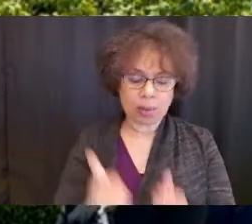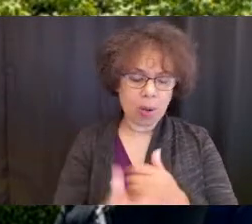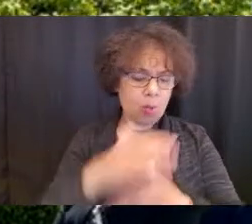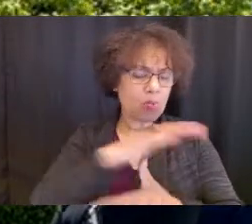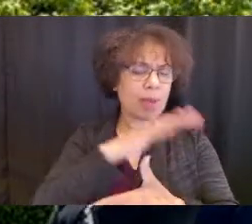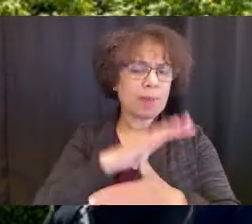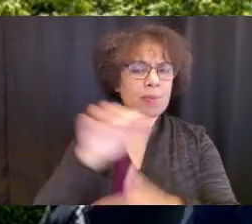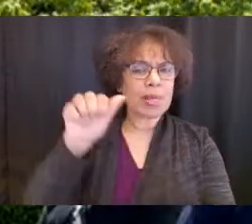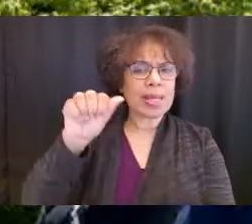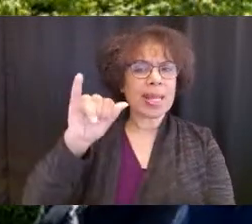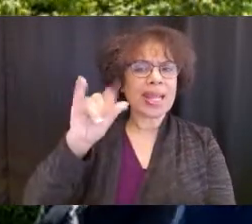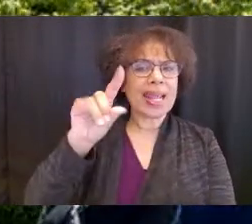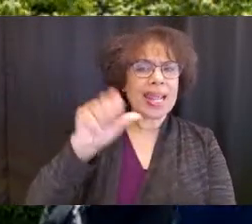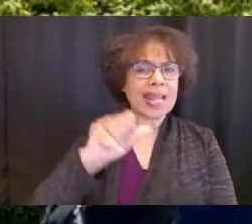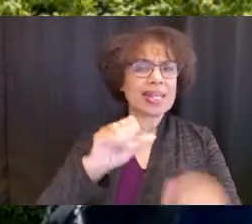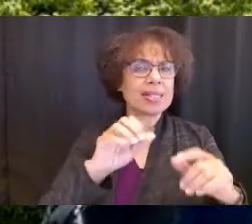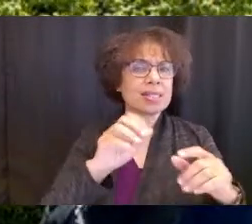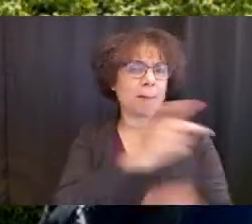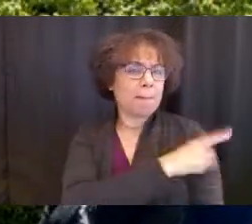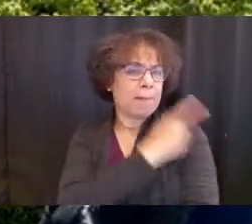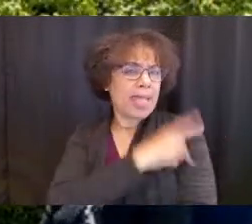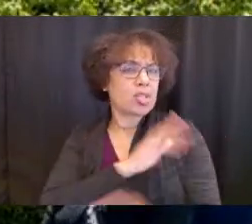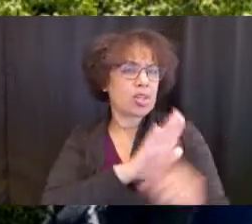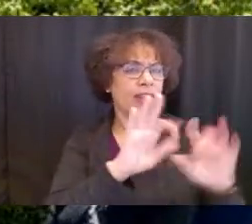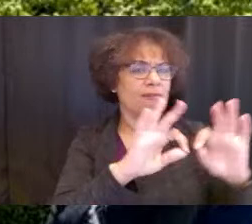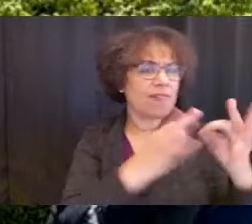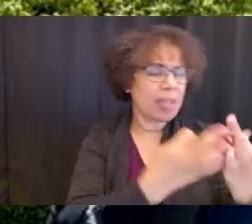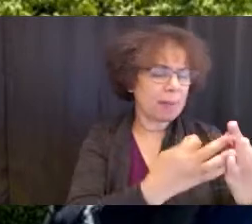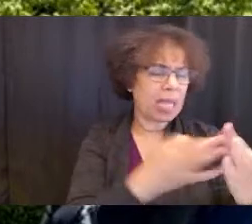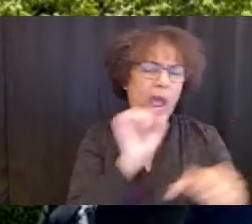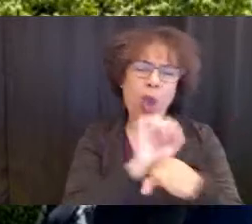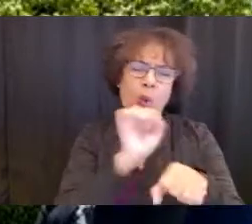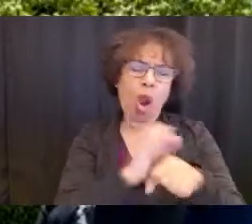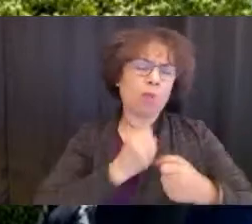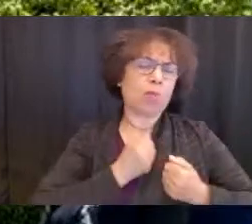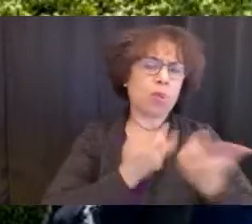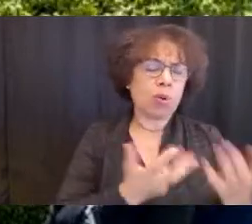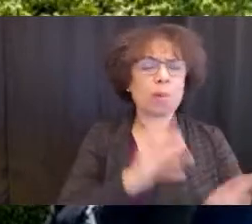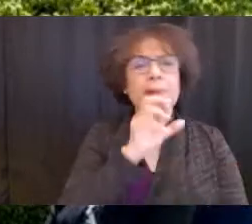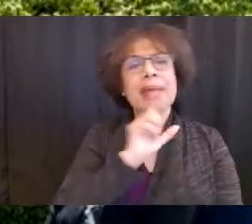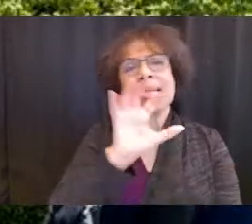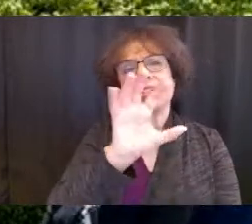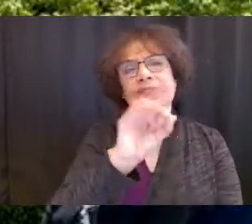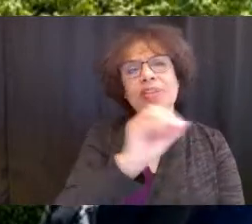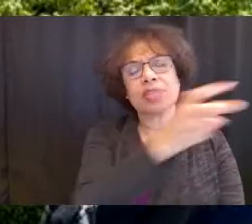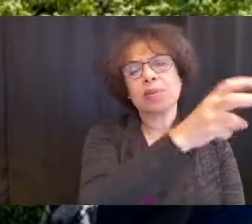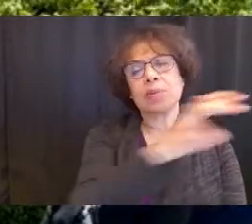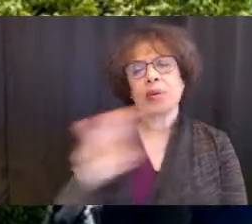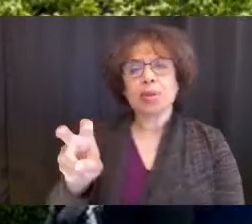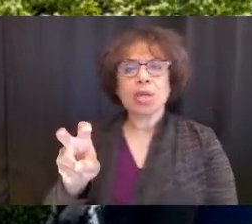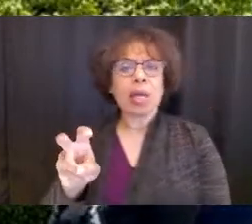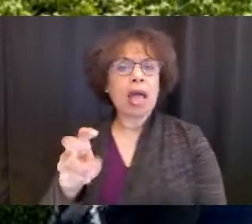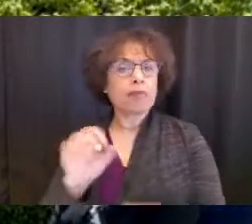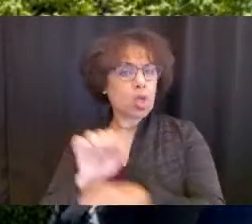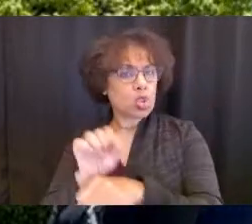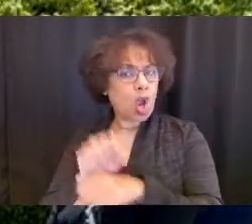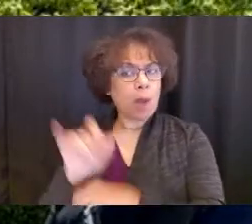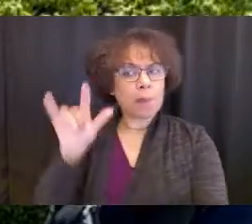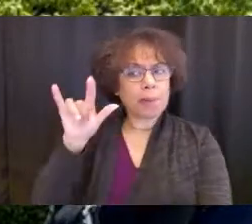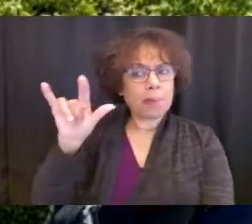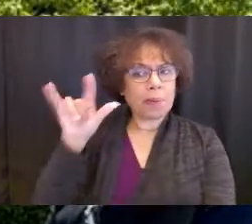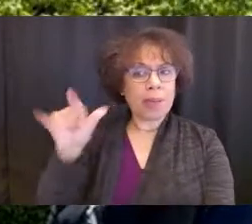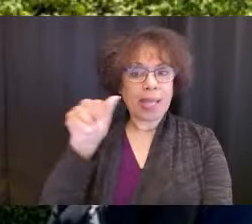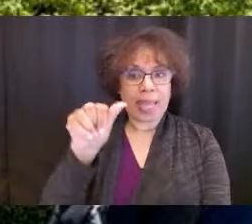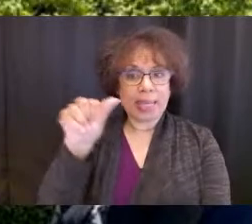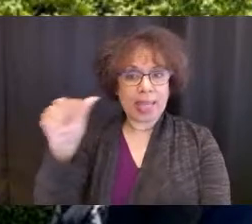AIDS patients and their families. I got burnt out. At 50, I took a job with American Airlines. No plug for them,